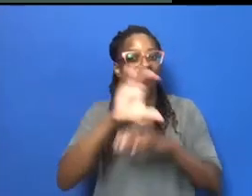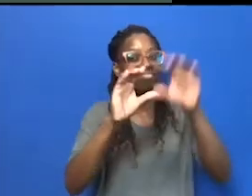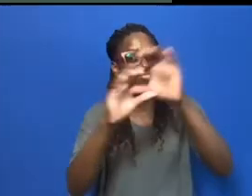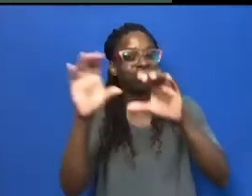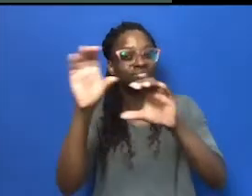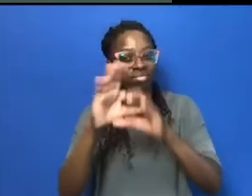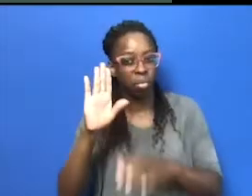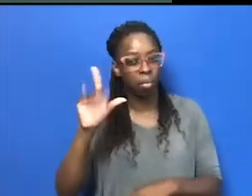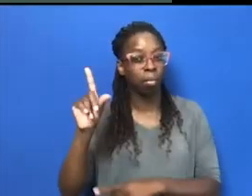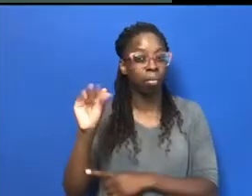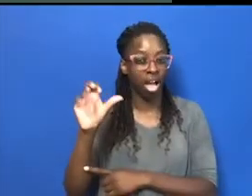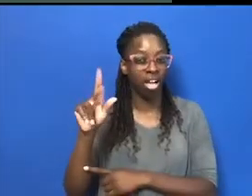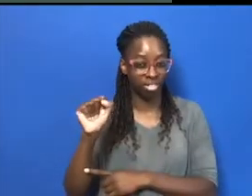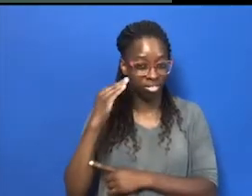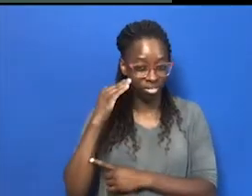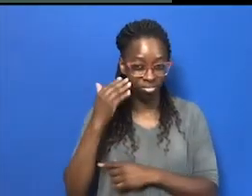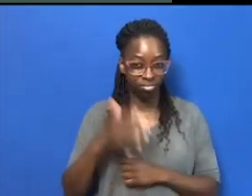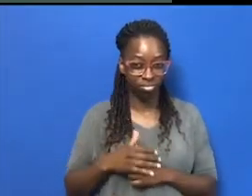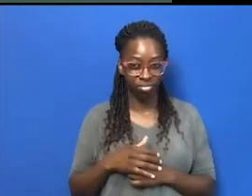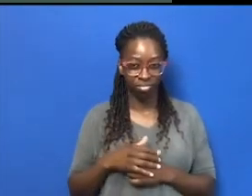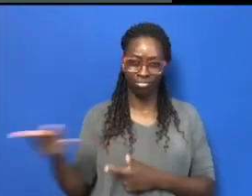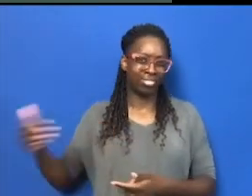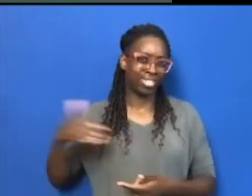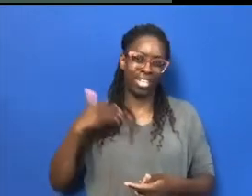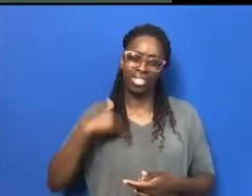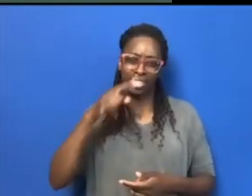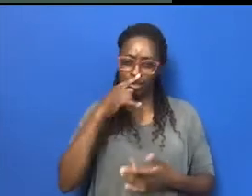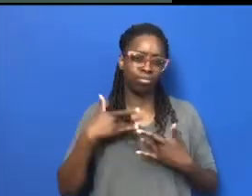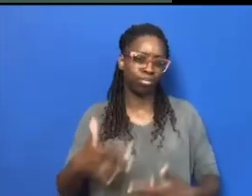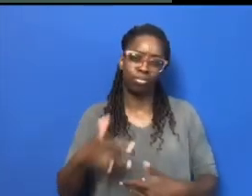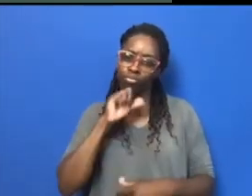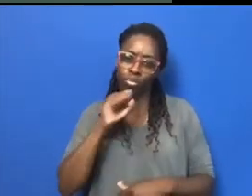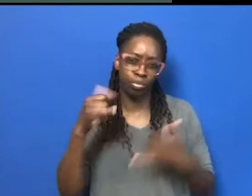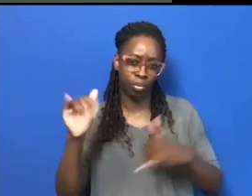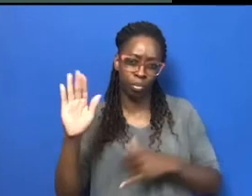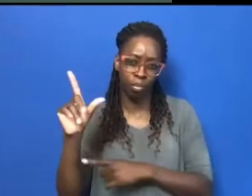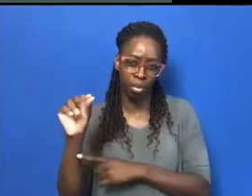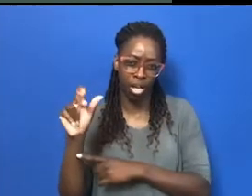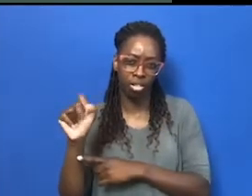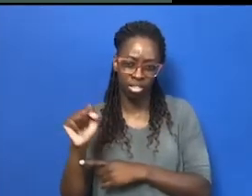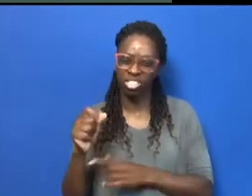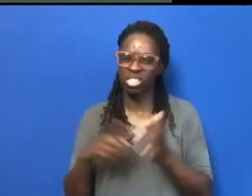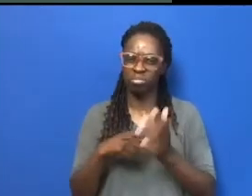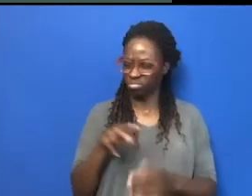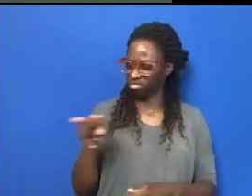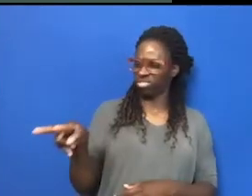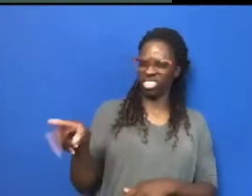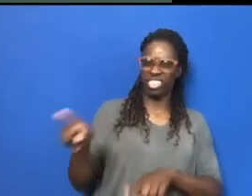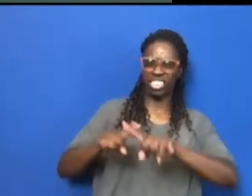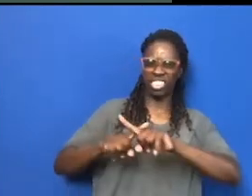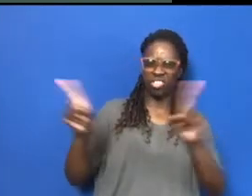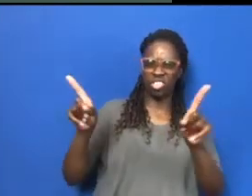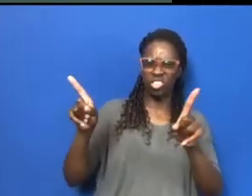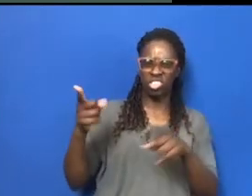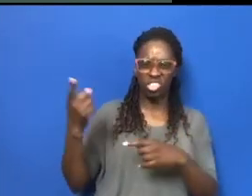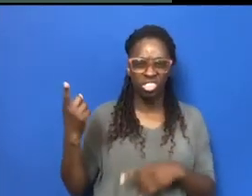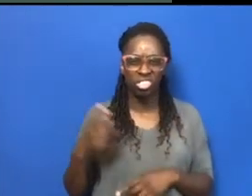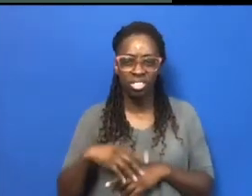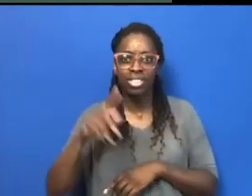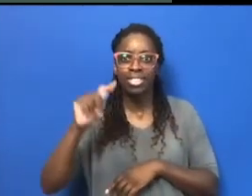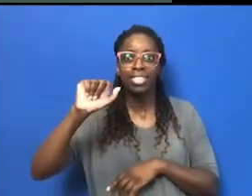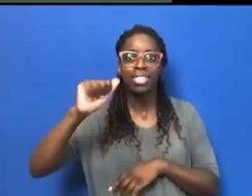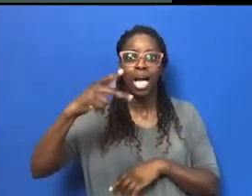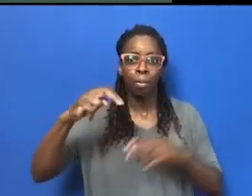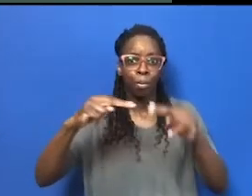in an early childhood classroom. But this child wanted to bring in some tape from the art center.